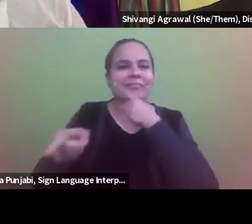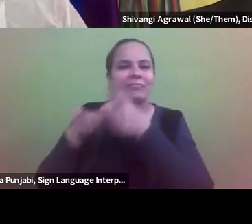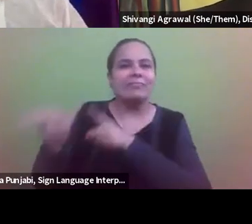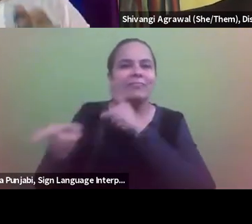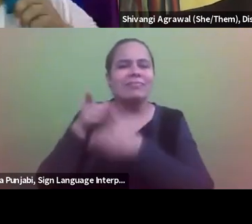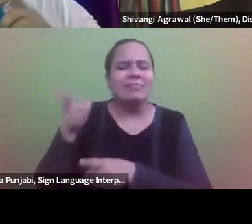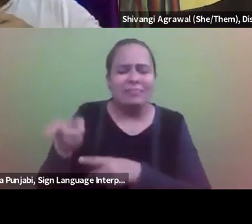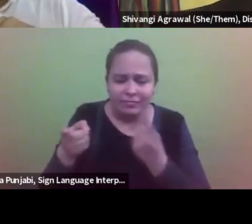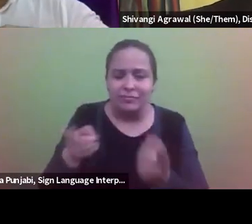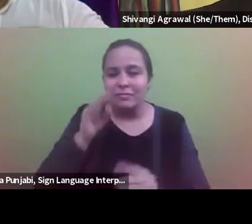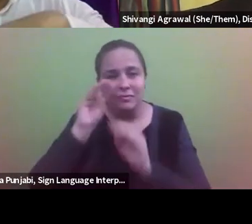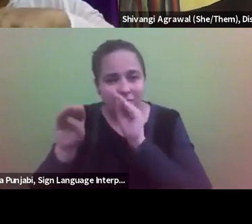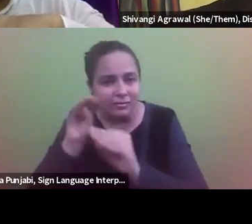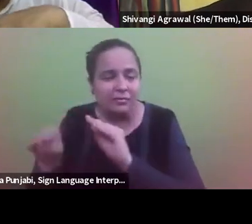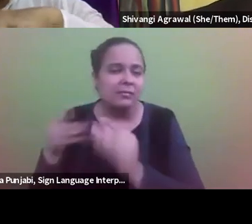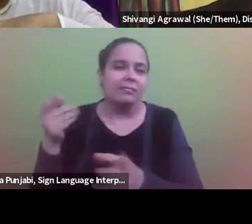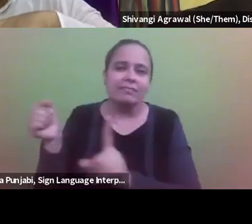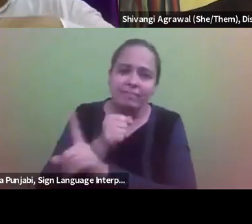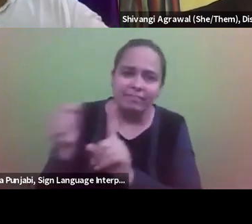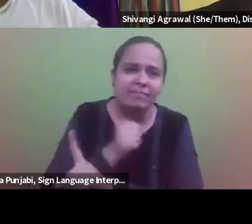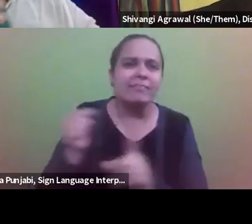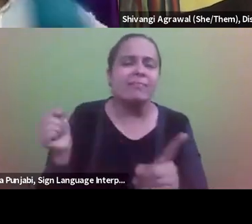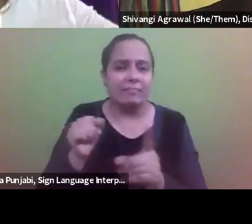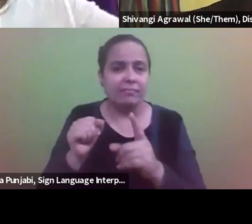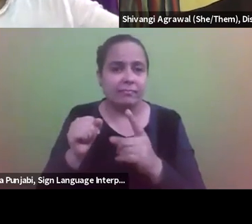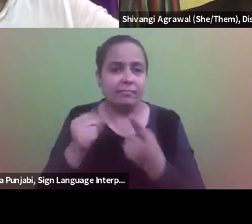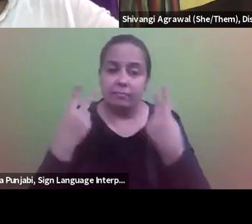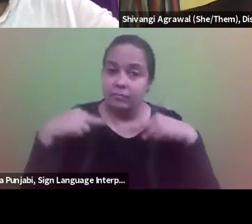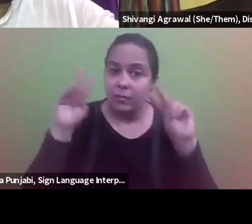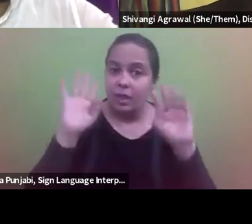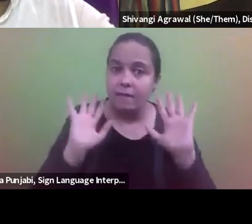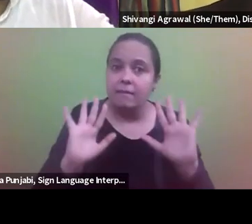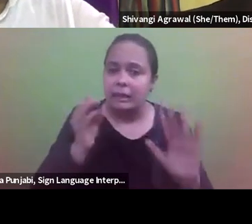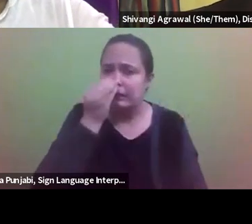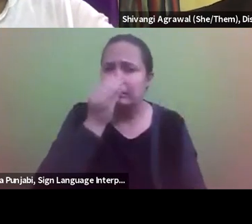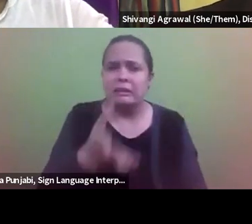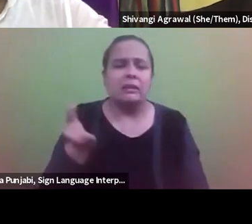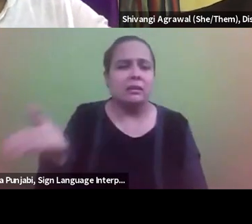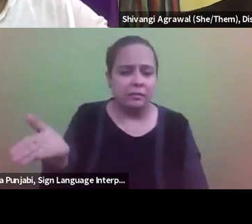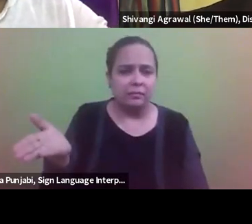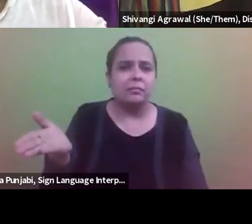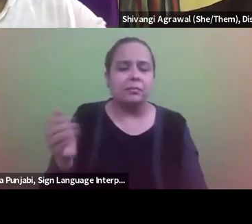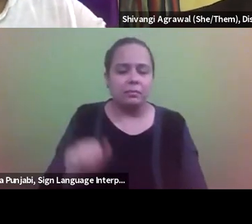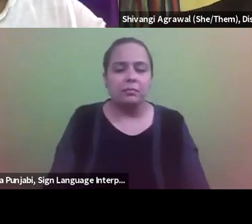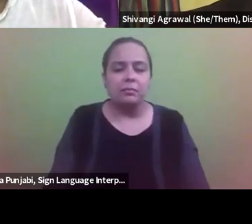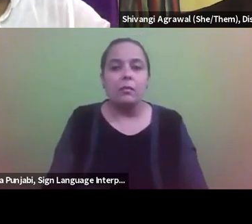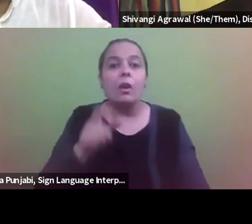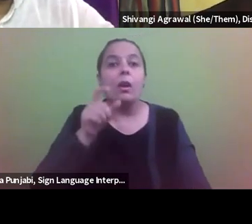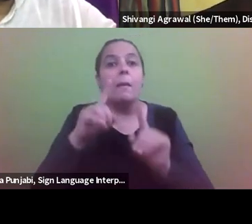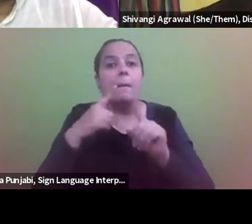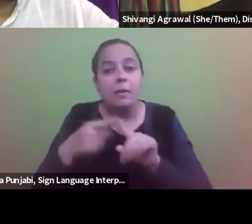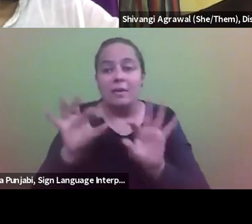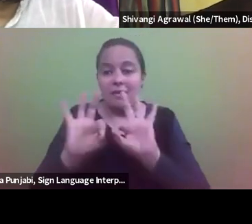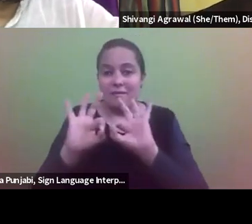like sometimes our parents don't allow us to go out into the world, and you know,